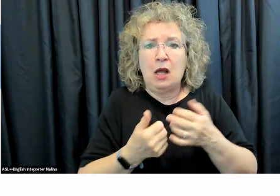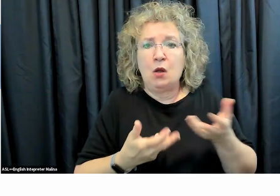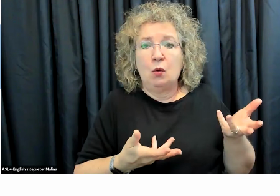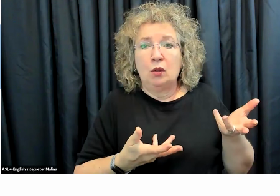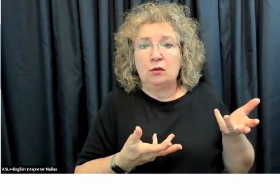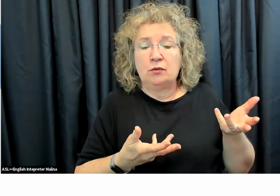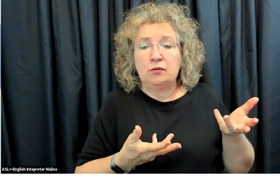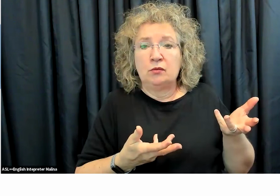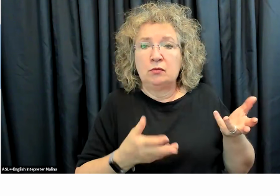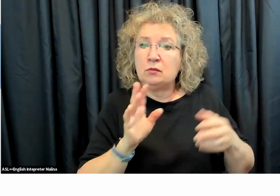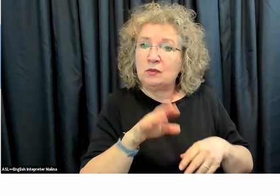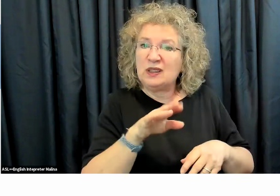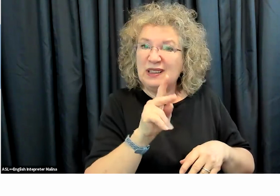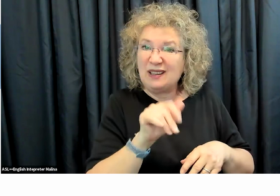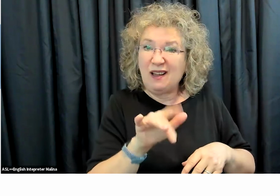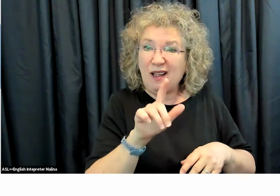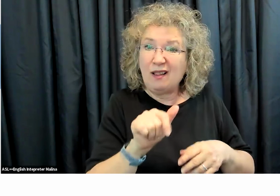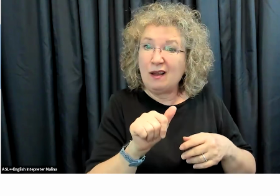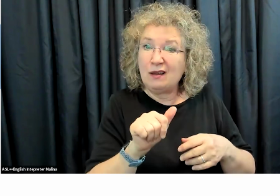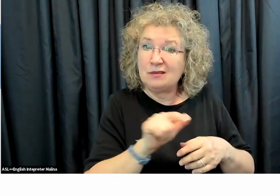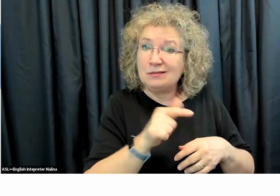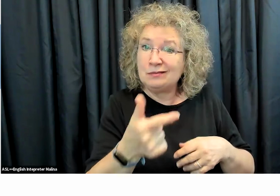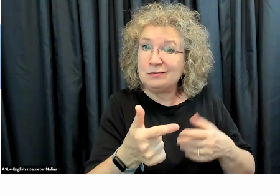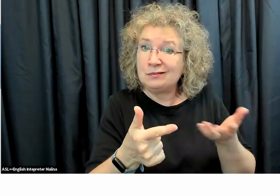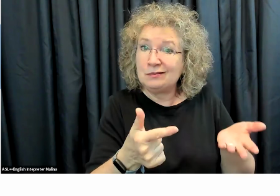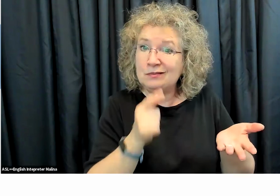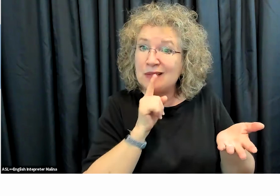Kayla, you want to take that one?